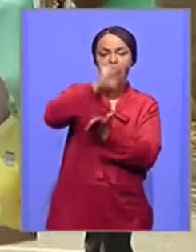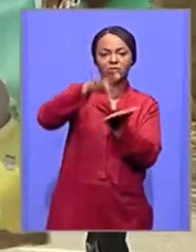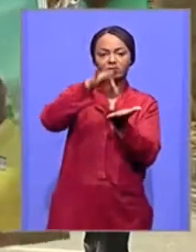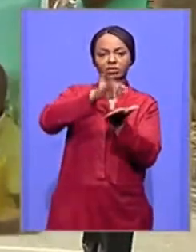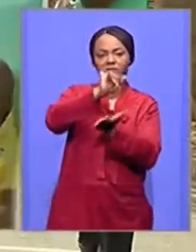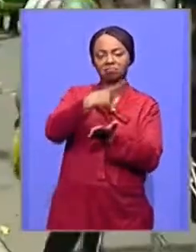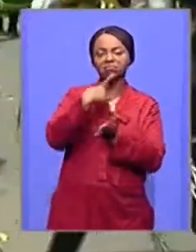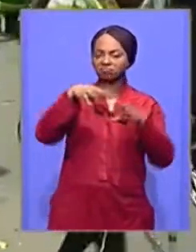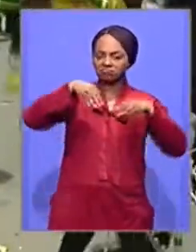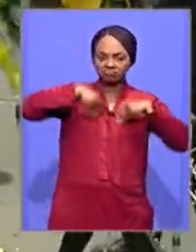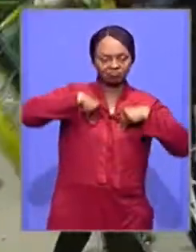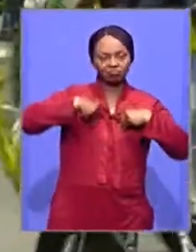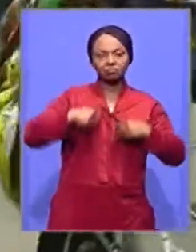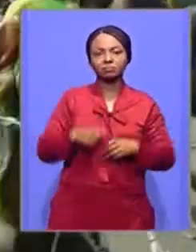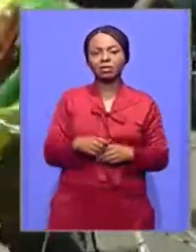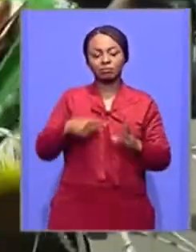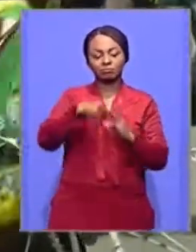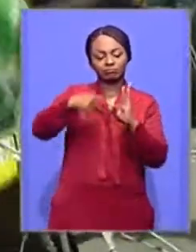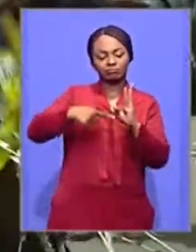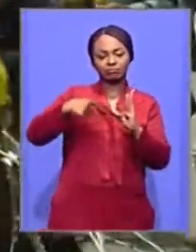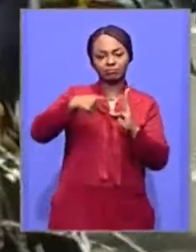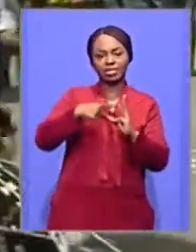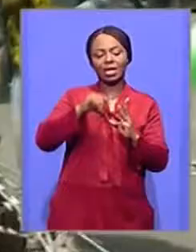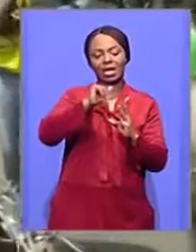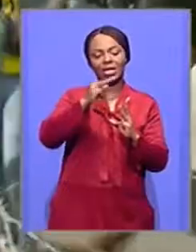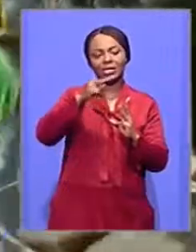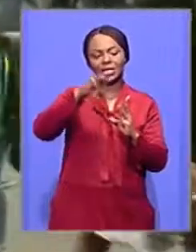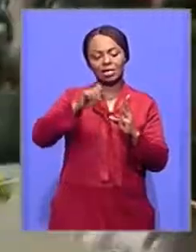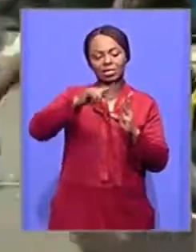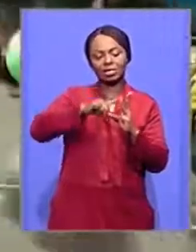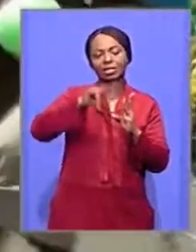gagwe. Ena le balatofadiwanae a nele mnisi le